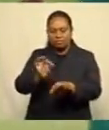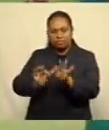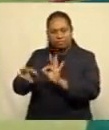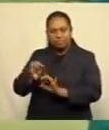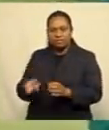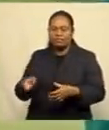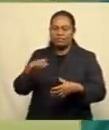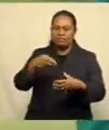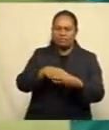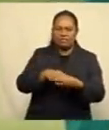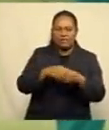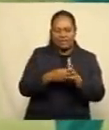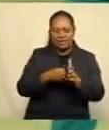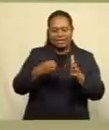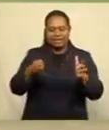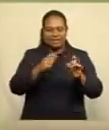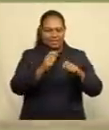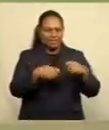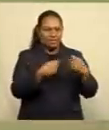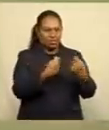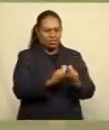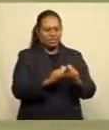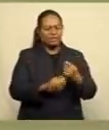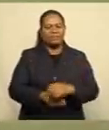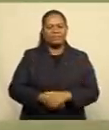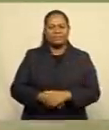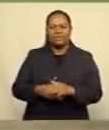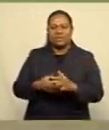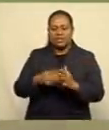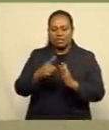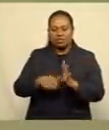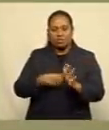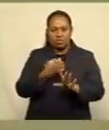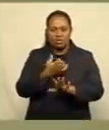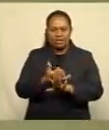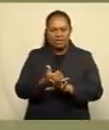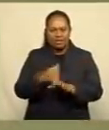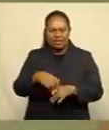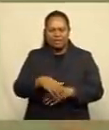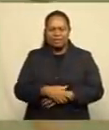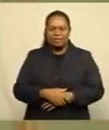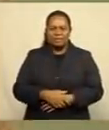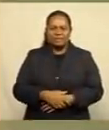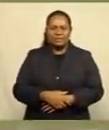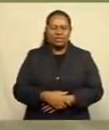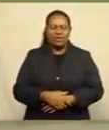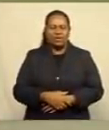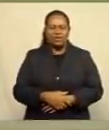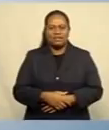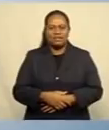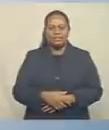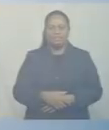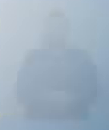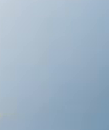of the extended squad. Eliminations will be in July. Venina Rakautonga, FBC Sports.